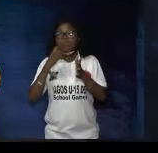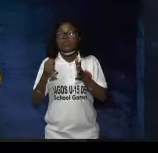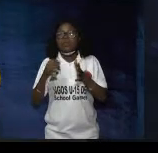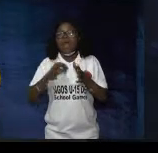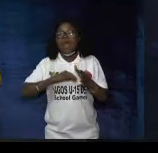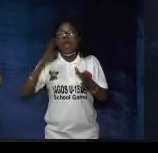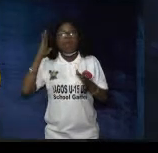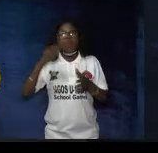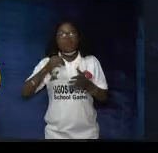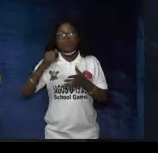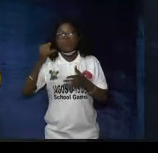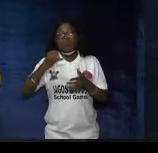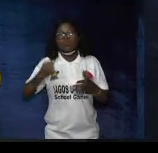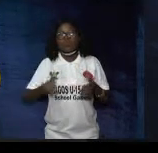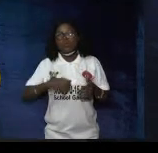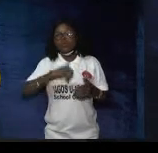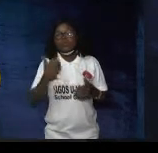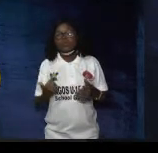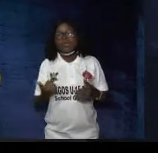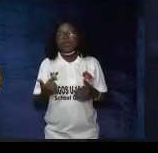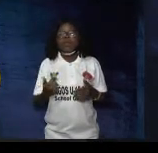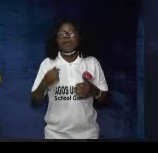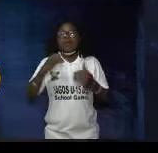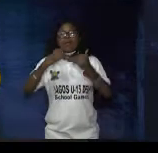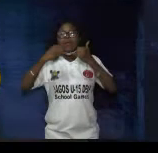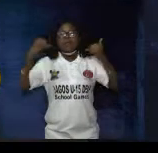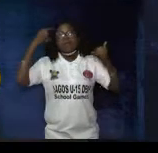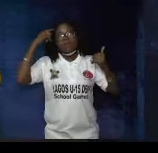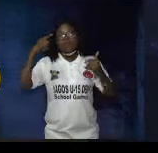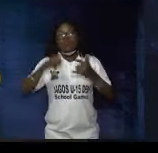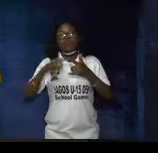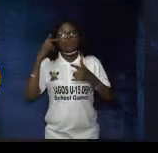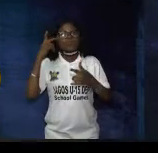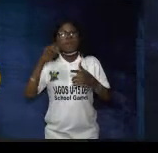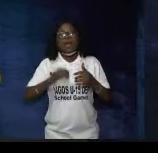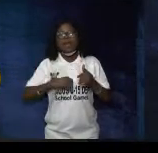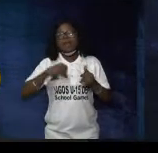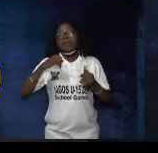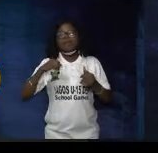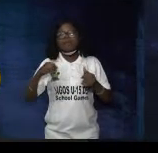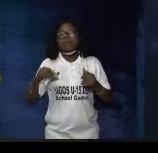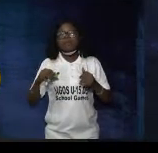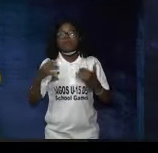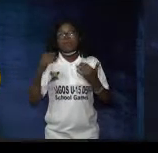and that means that this is also a line of symmetry. So I'll just draw that line for you to see.